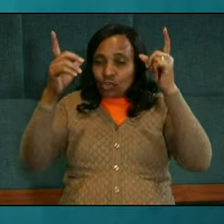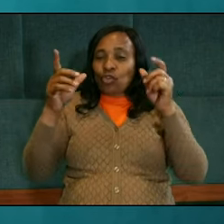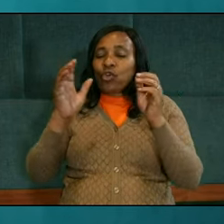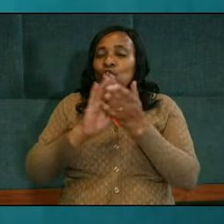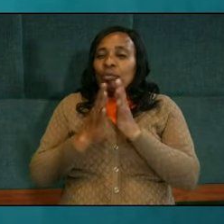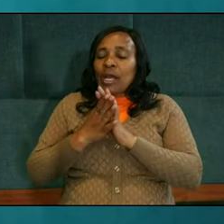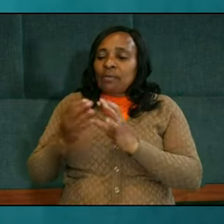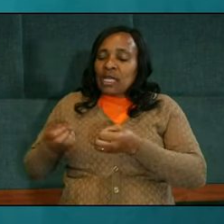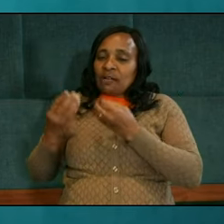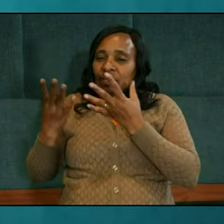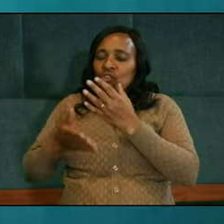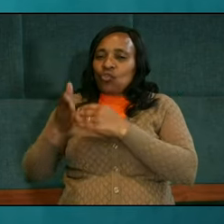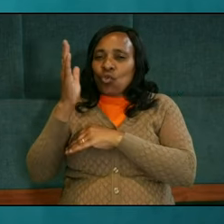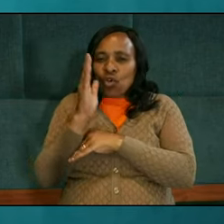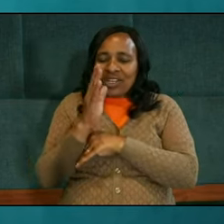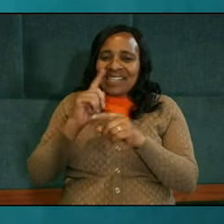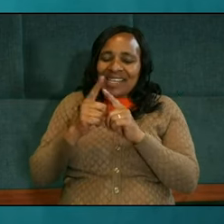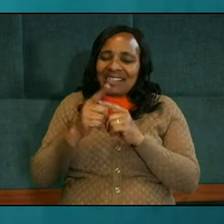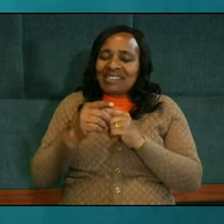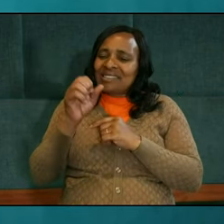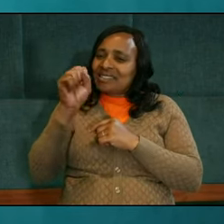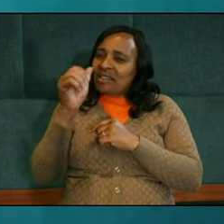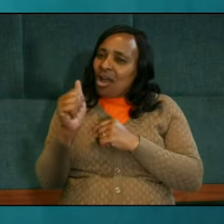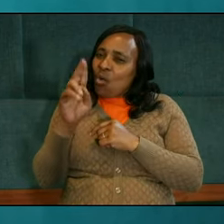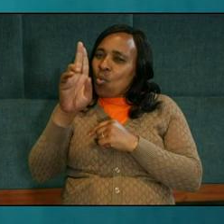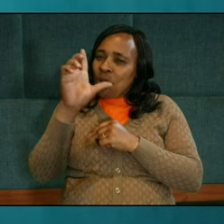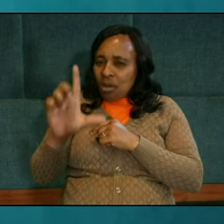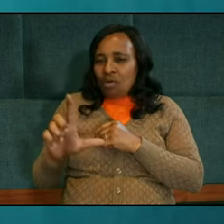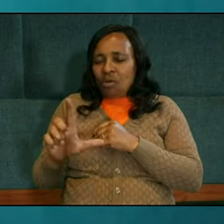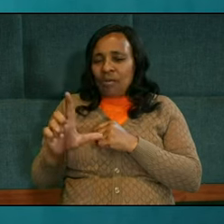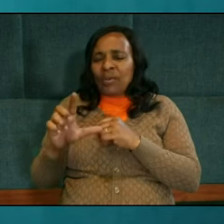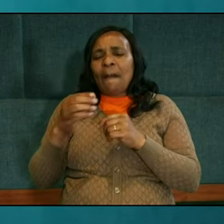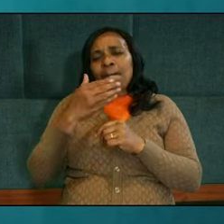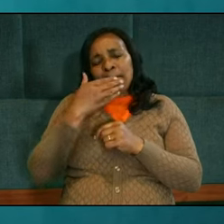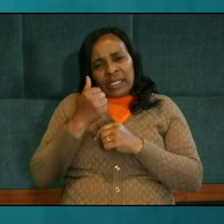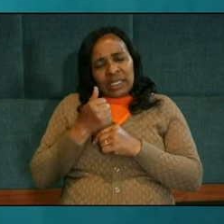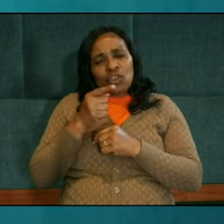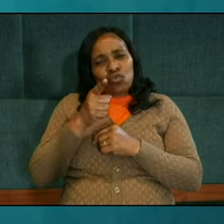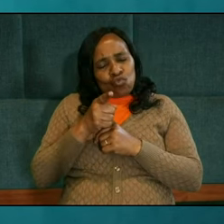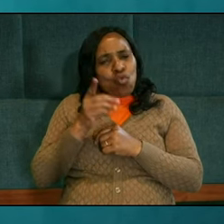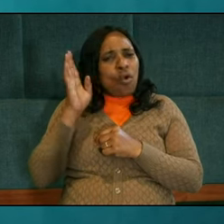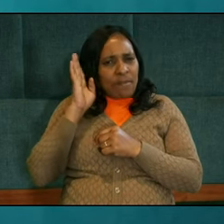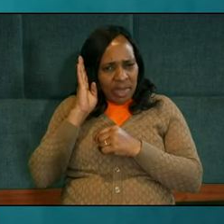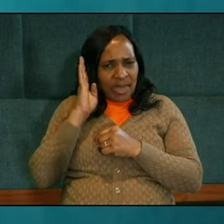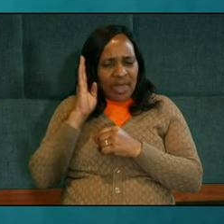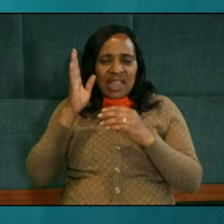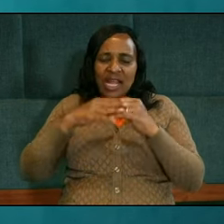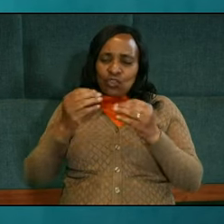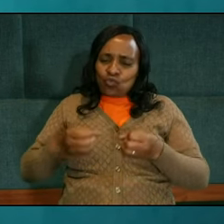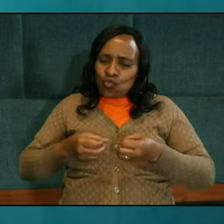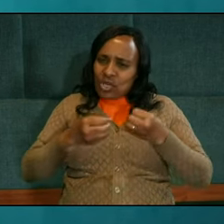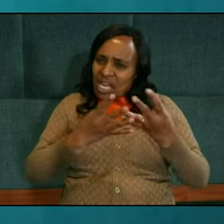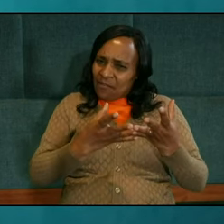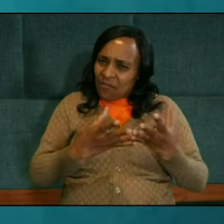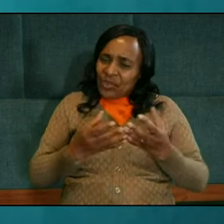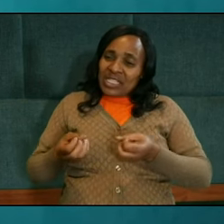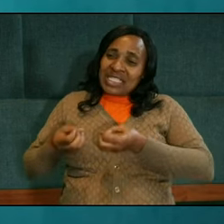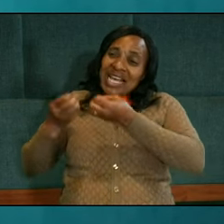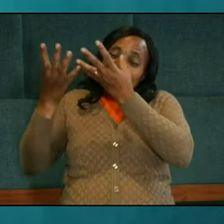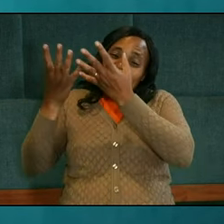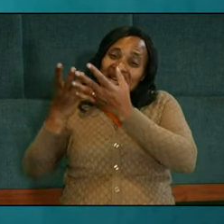God. But Samuel asked Saul, isn't it better to obey than to give sacrifice of utterance to